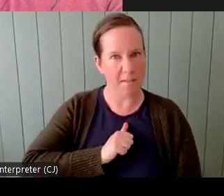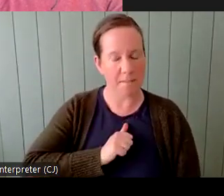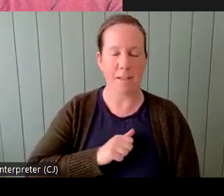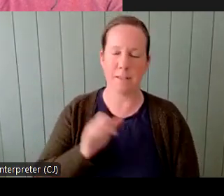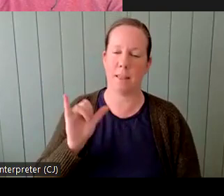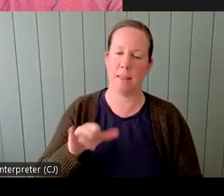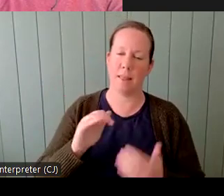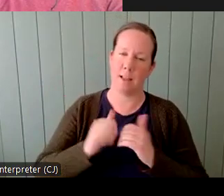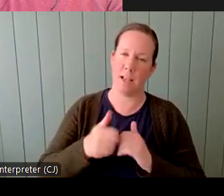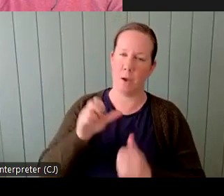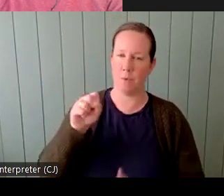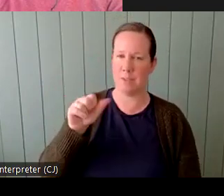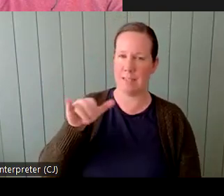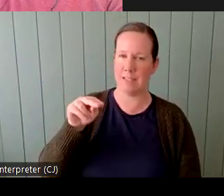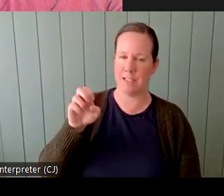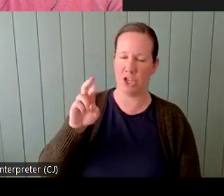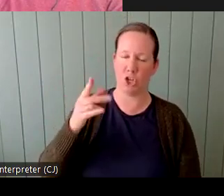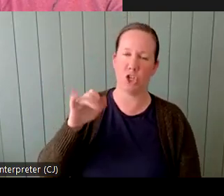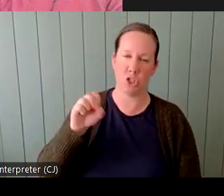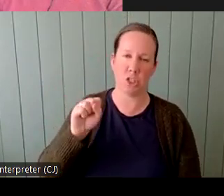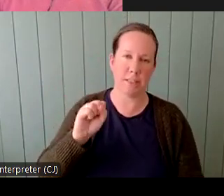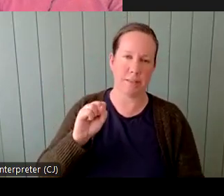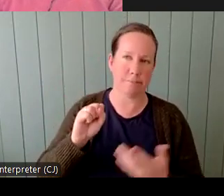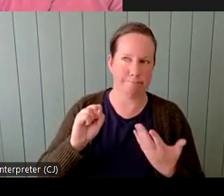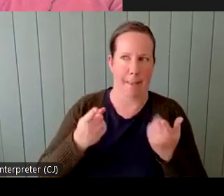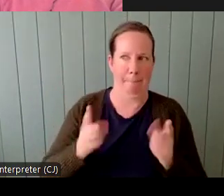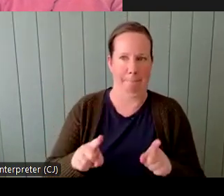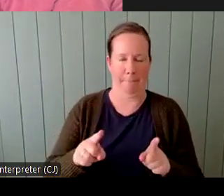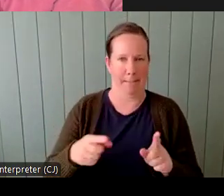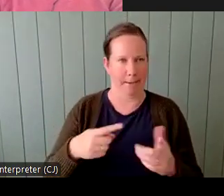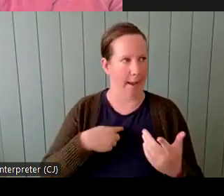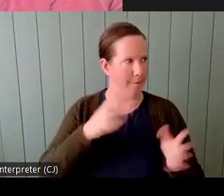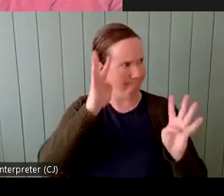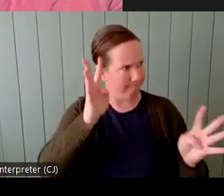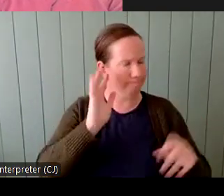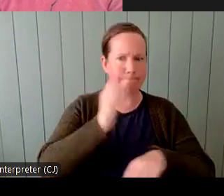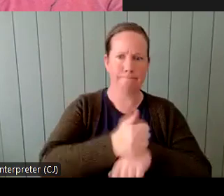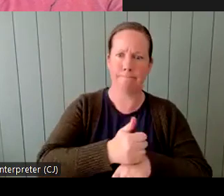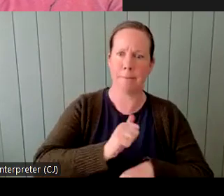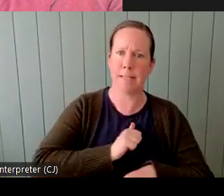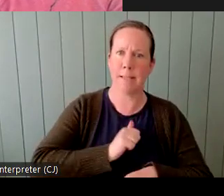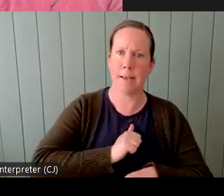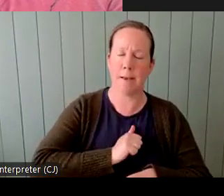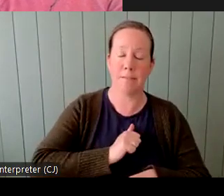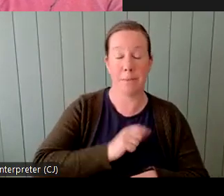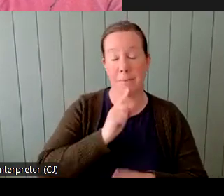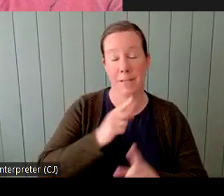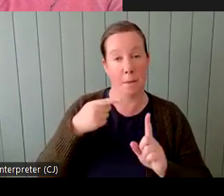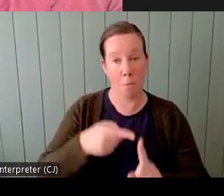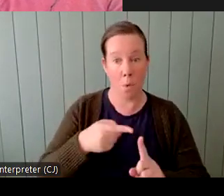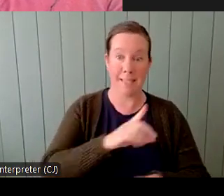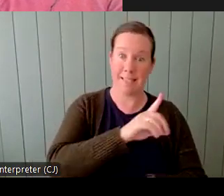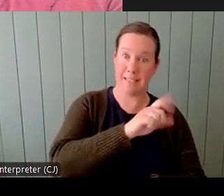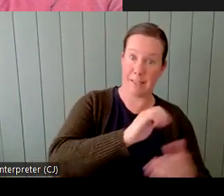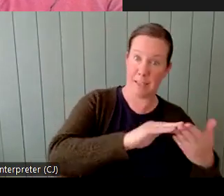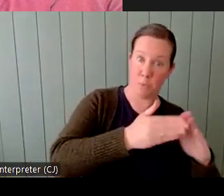all about building synergies. How do we close the gap that exists between the disability community and the business community? That,